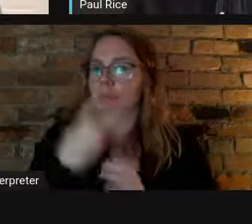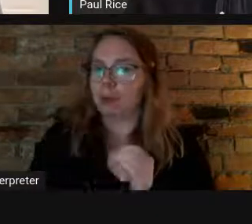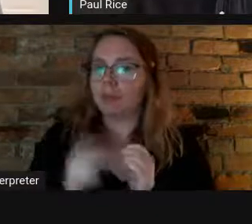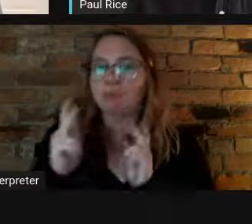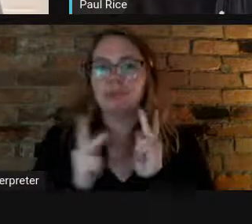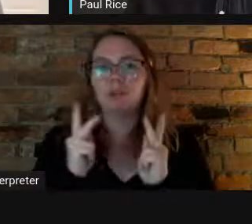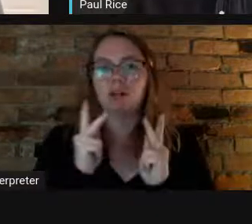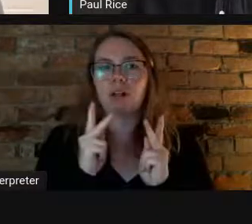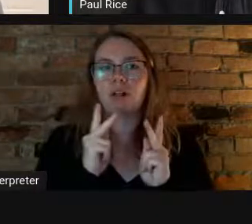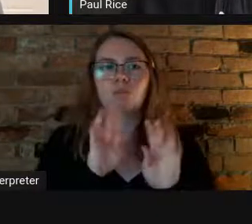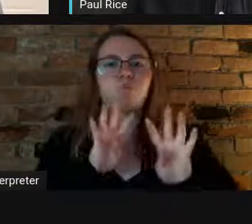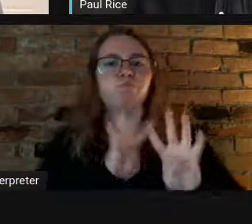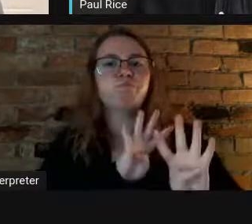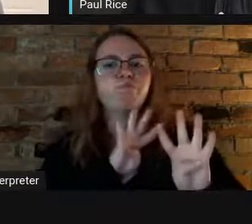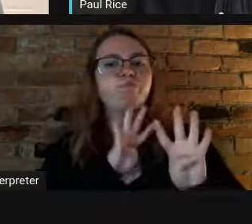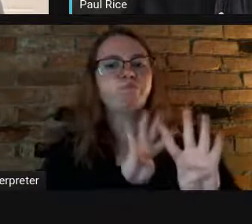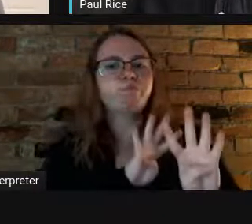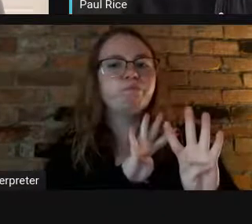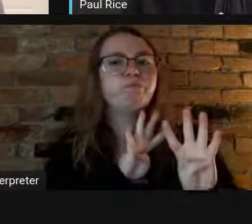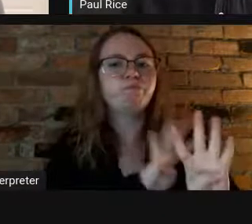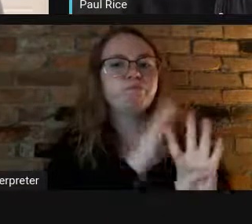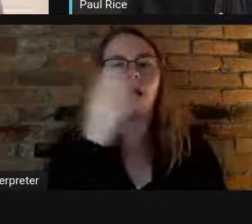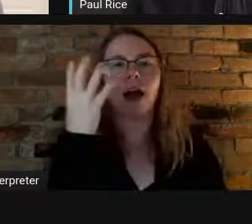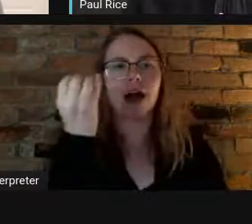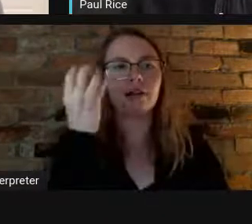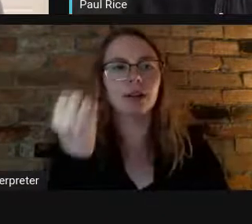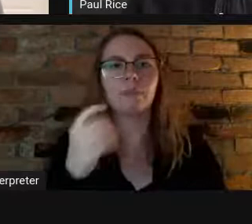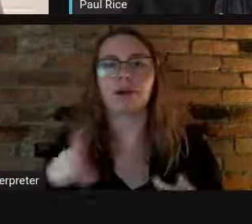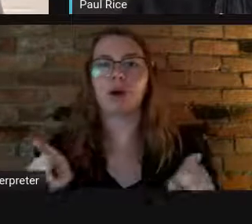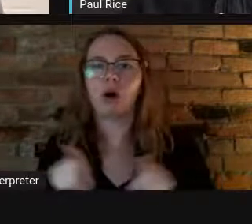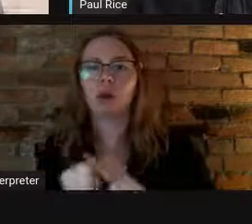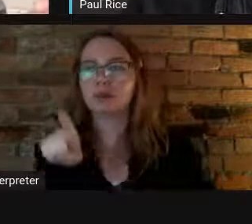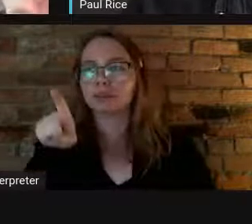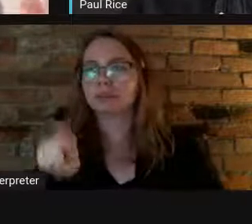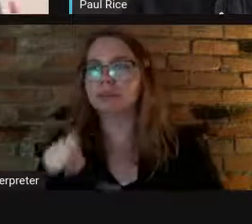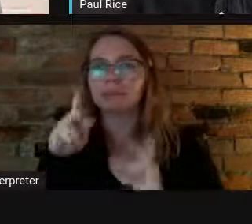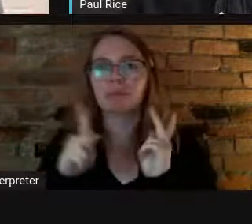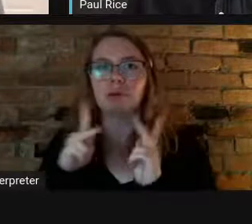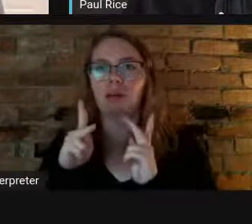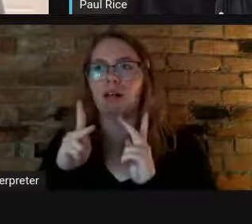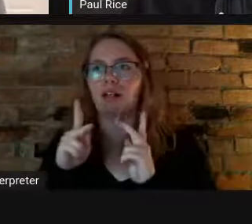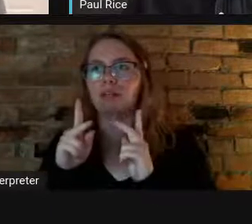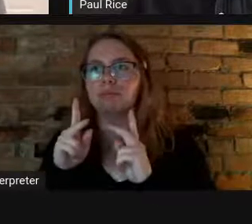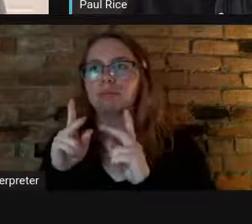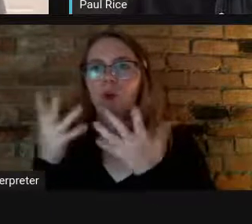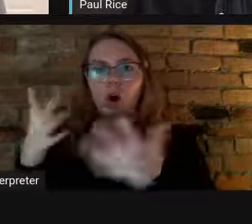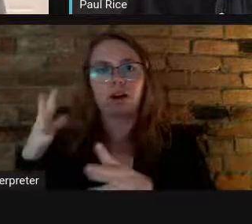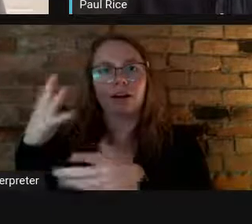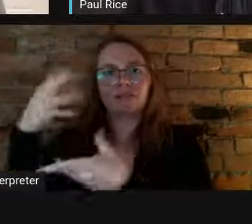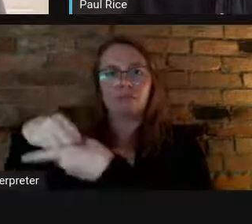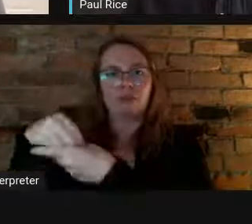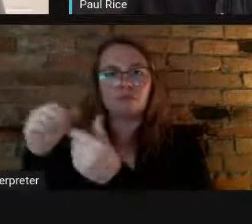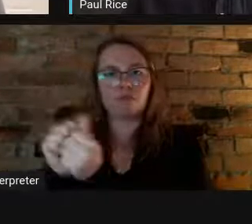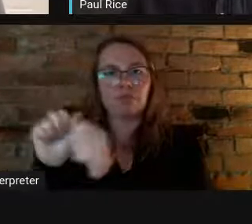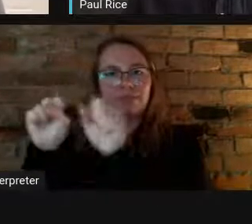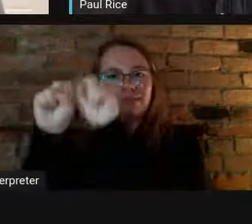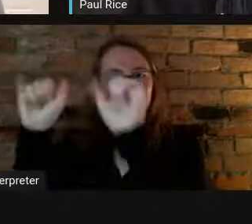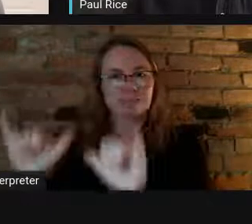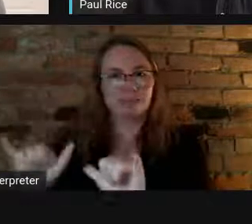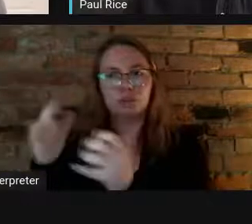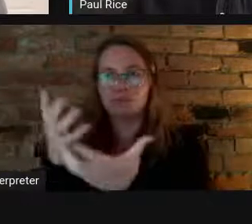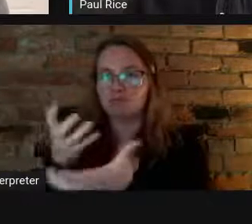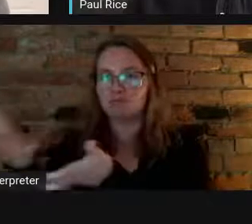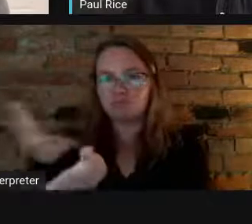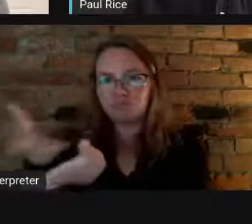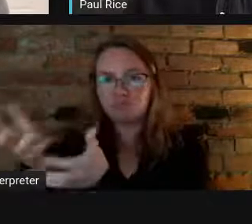but you also need people maneuvering within the halls of power. And ultimately, that's what our film tells the story. I mean, it